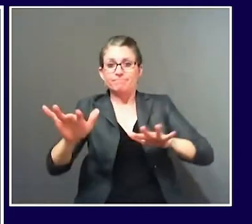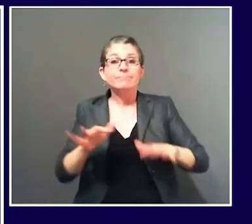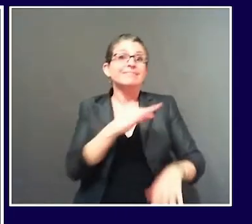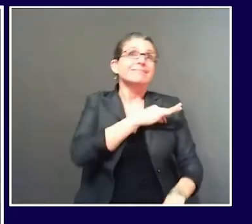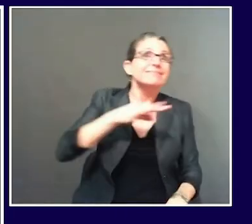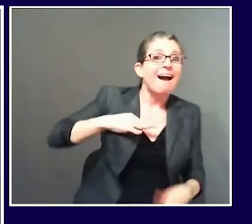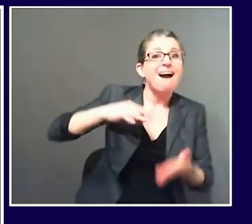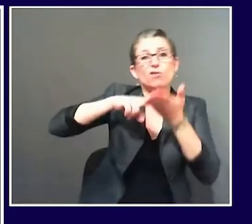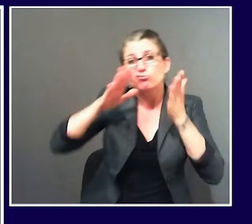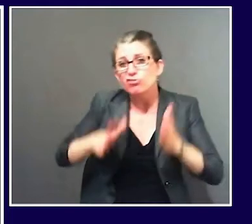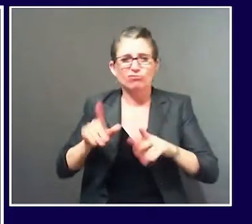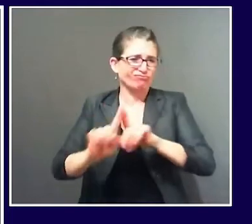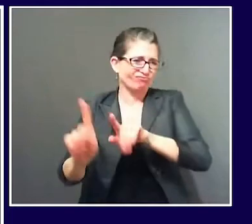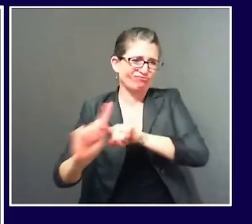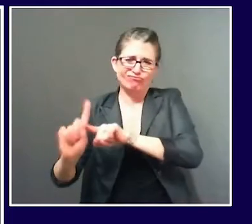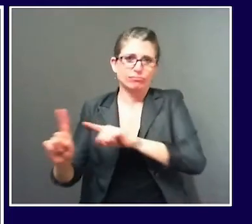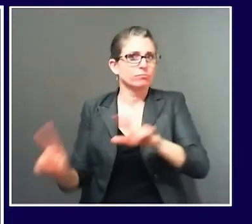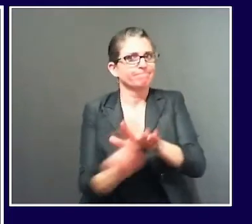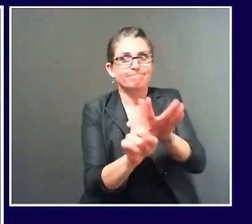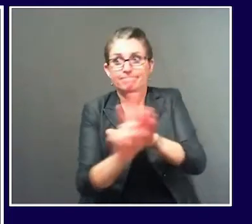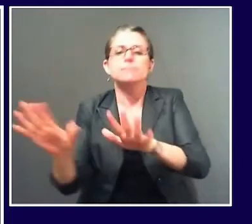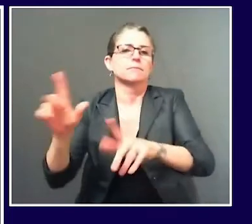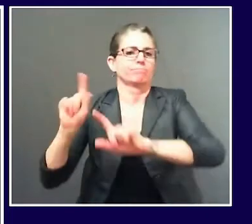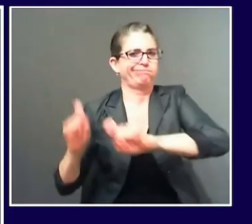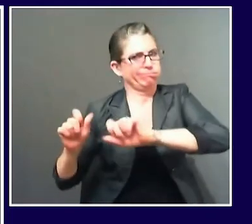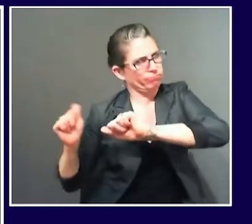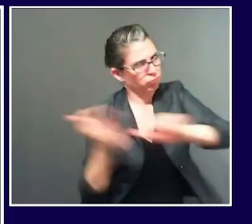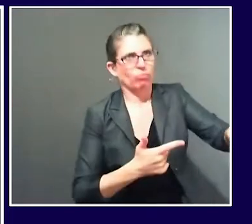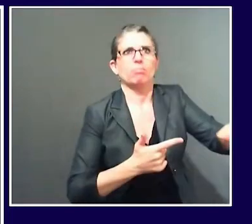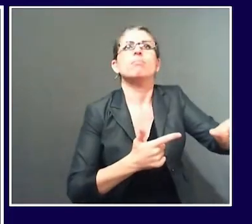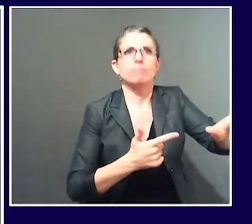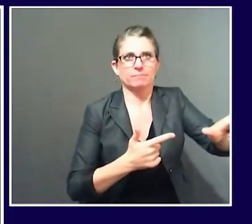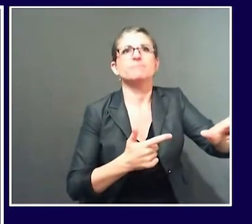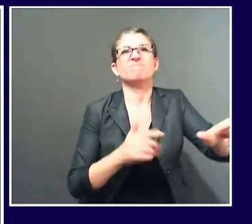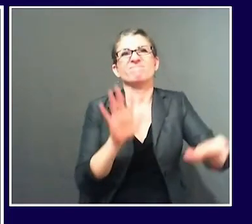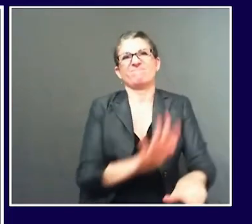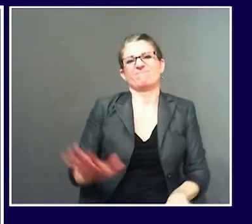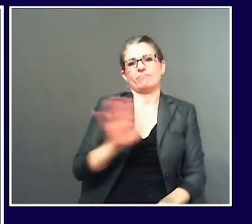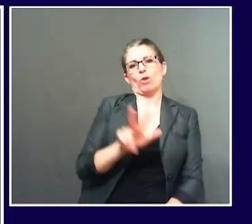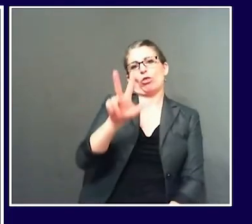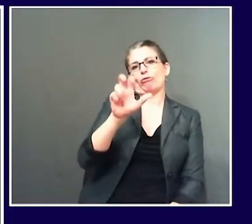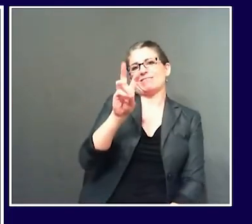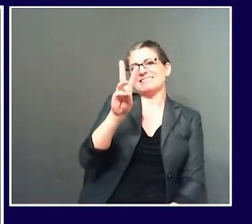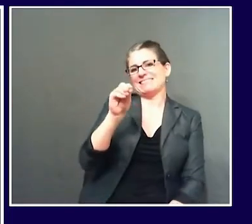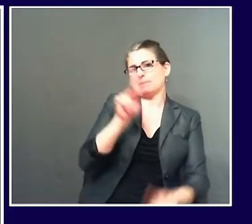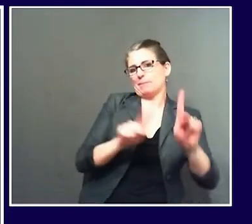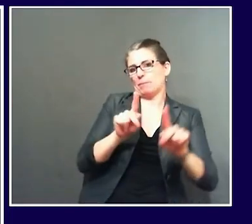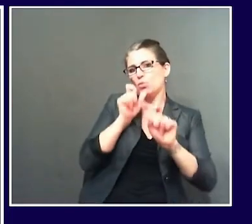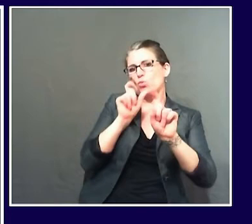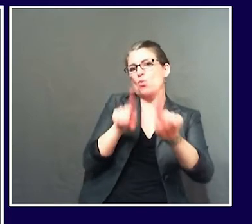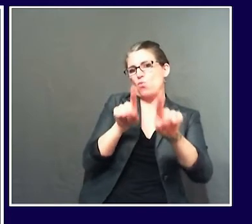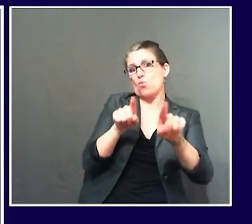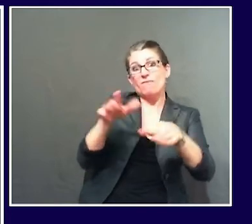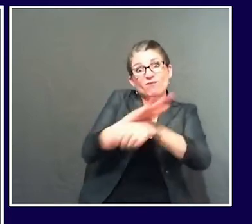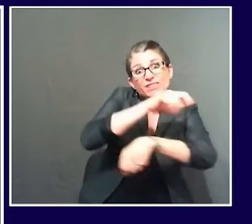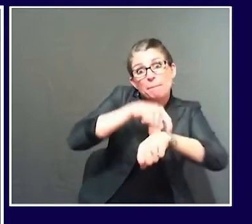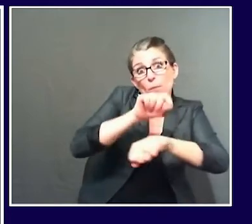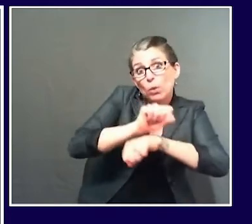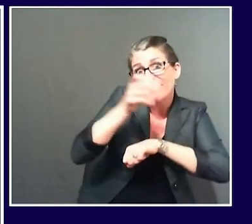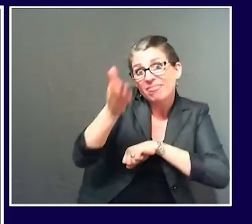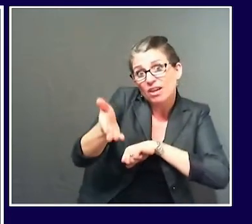facility. As we understand, there are roughly 360 full-time Procter & Gamble employees and